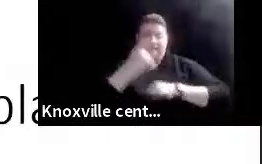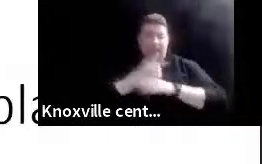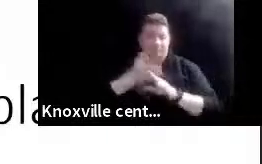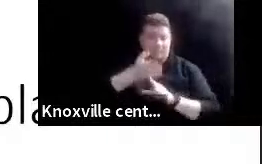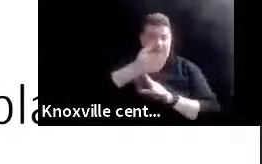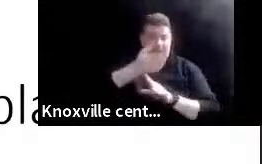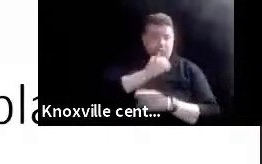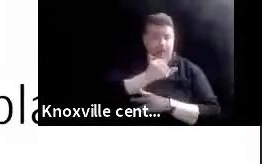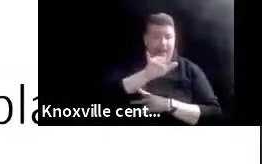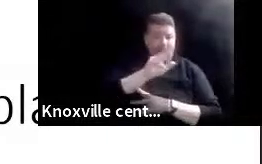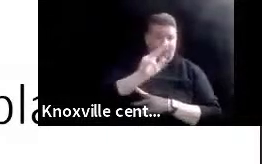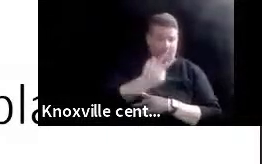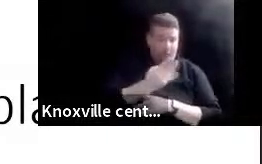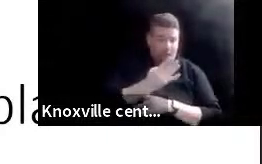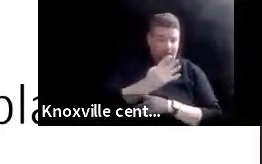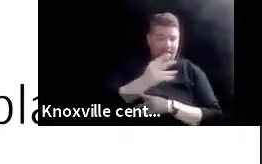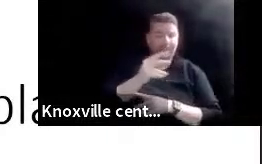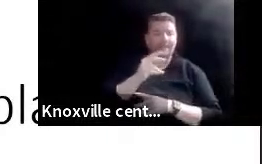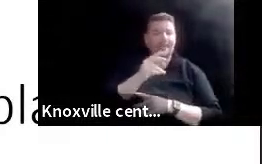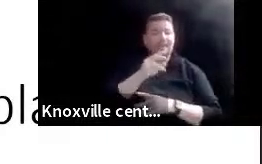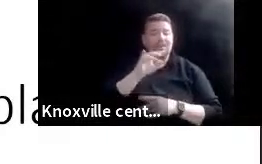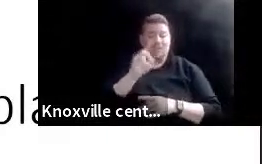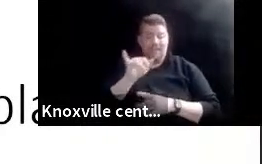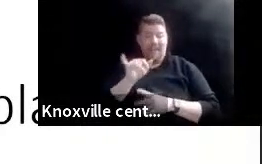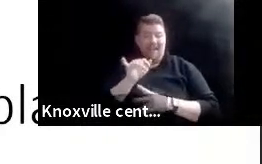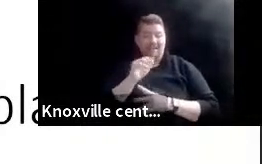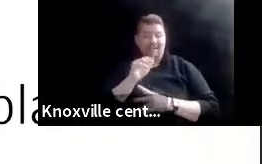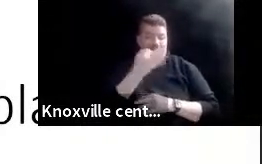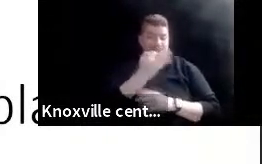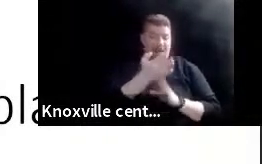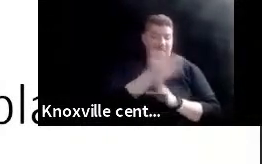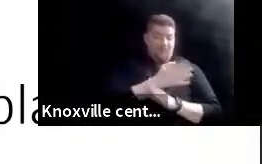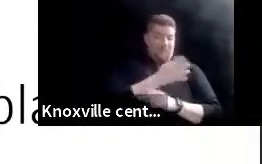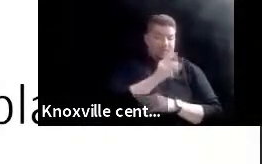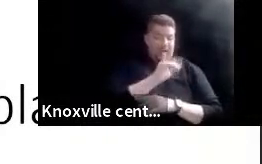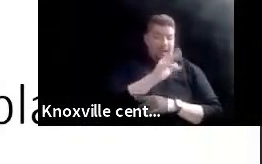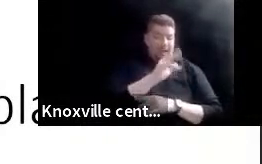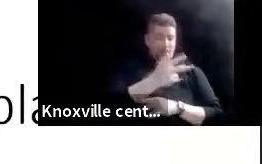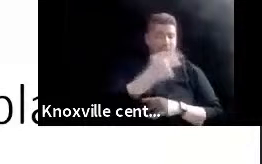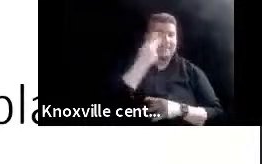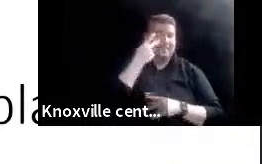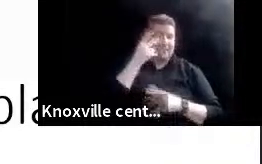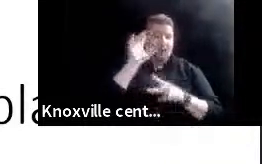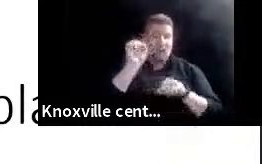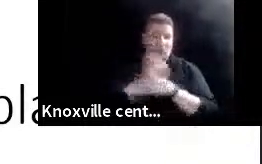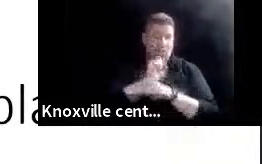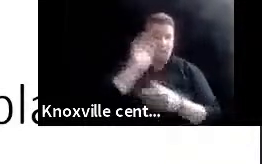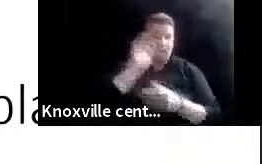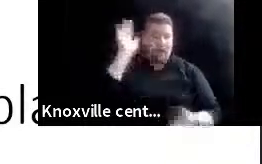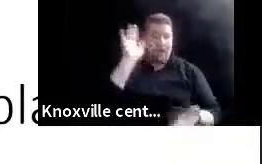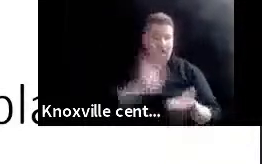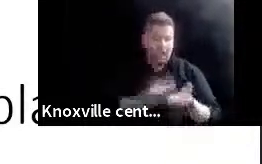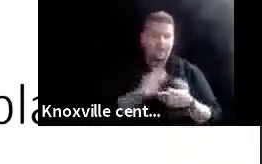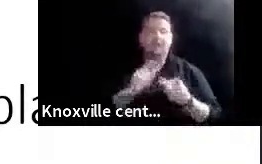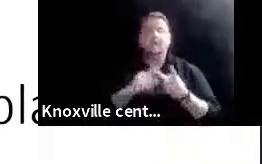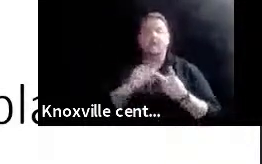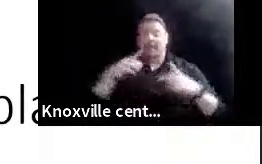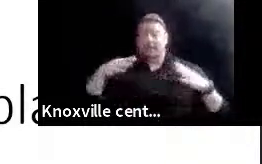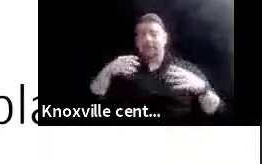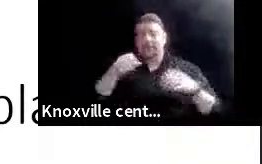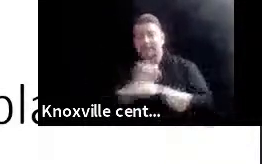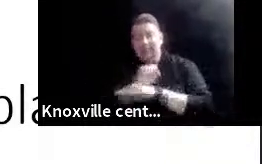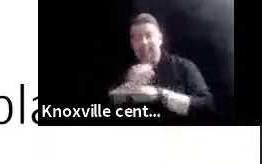Independence Day was on a Saturday. So the Friday before, you see people going to work far less, Labor Day, and